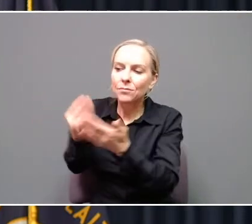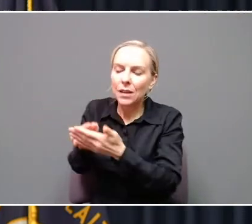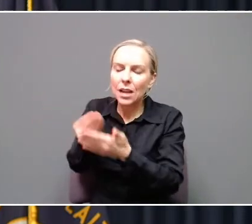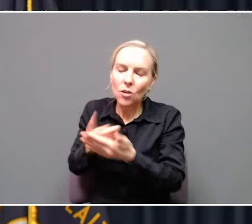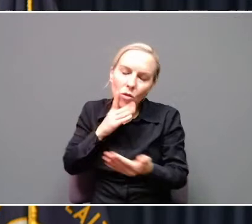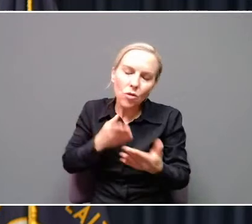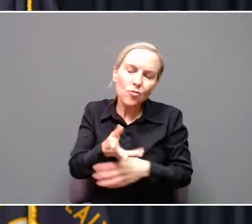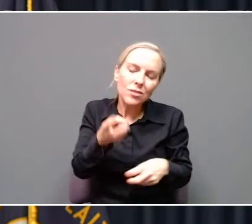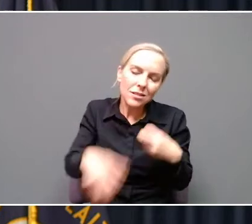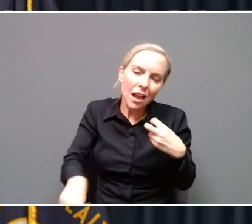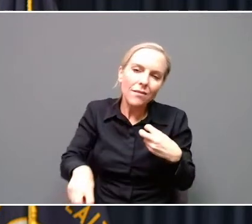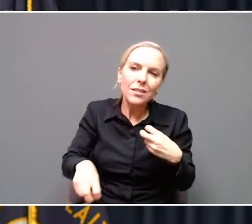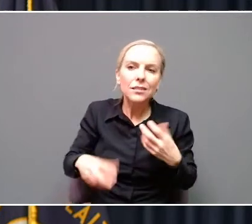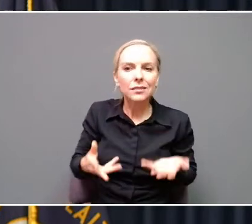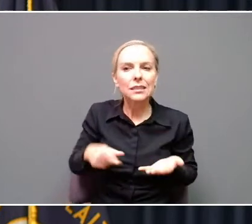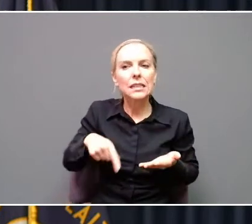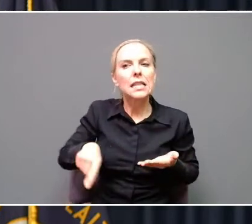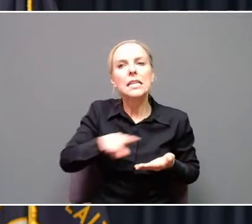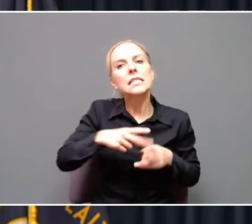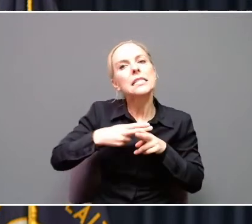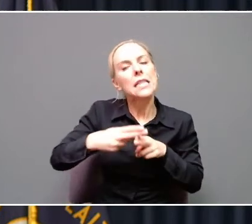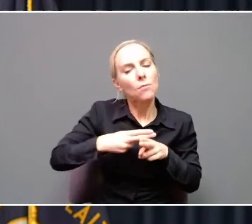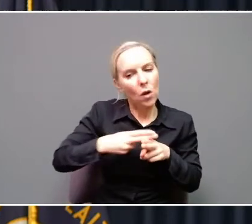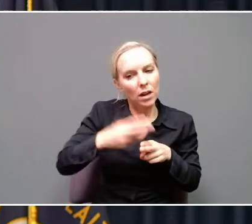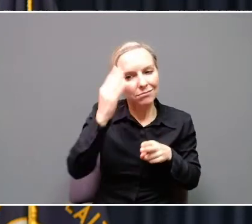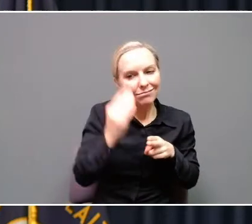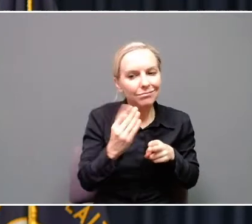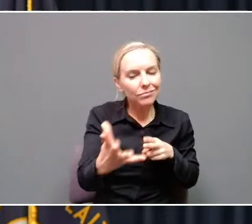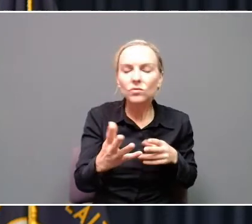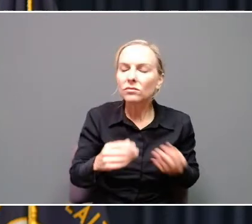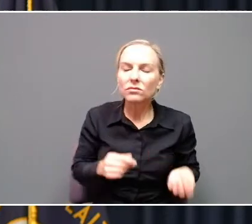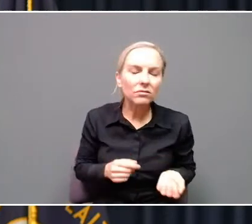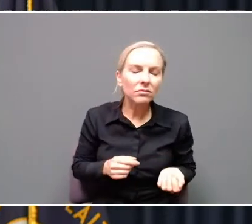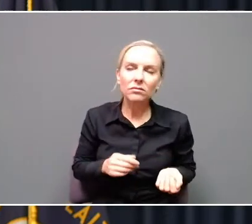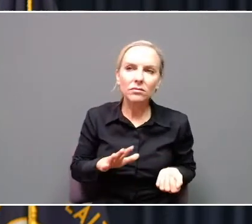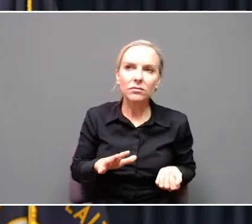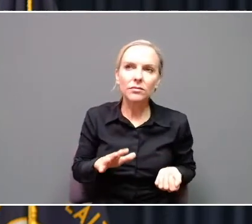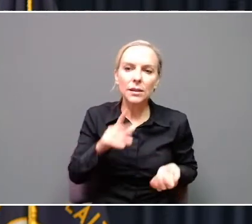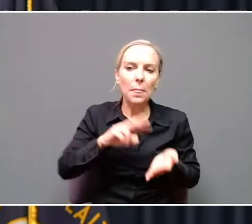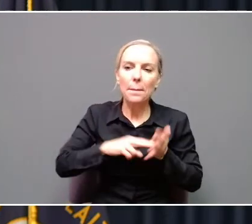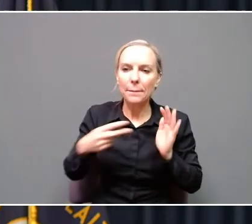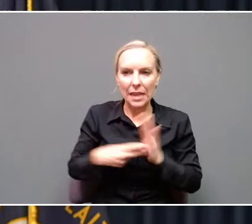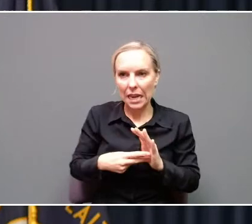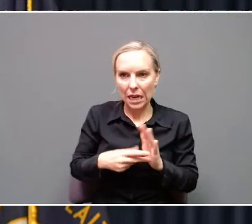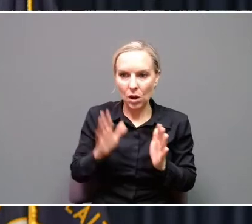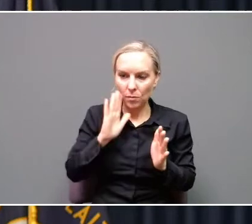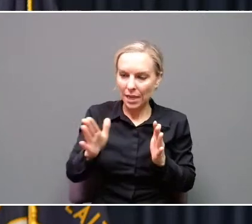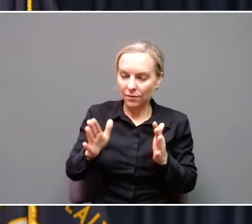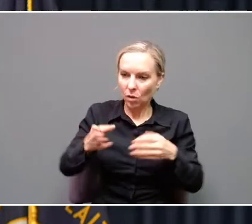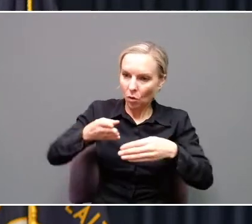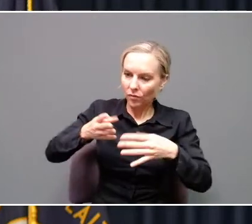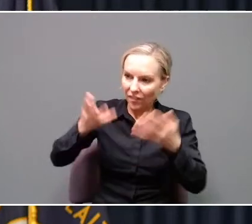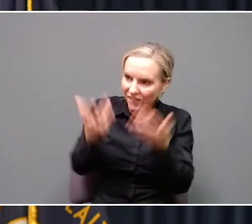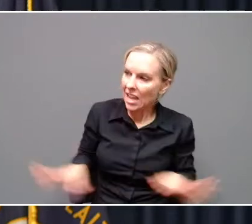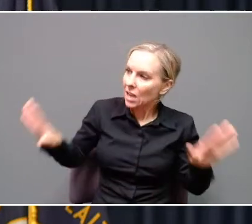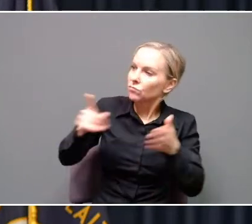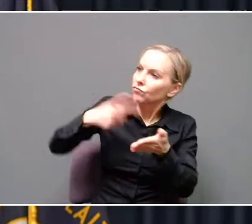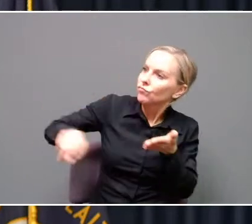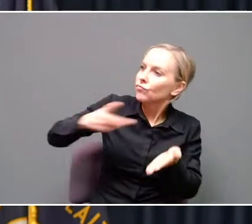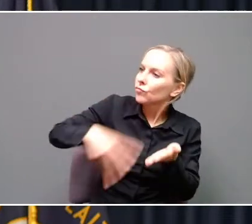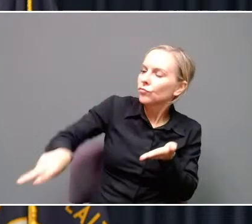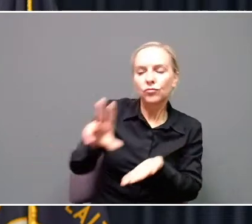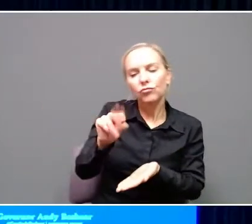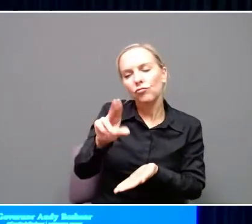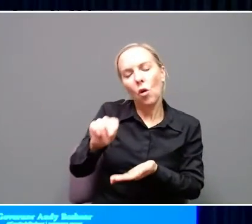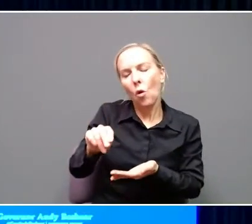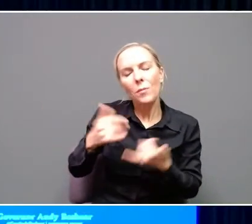all this is temporary, but that doesn't mean it's going to be over in weeks. So, Tom. Thank you,